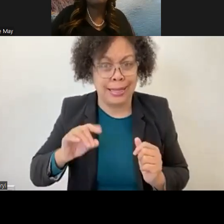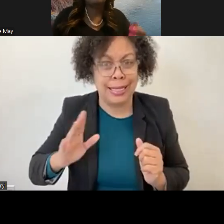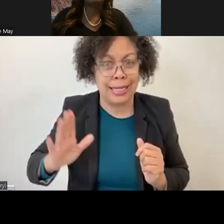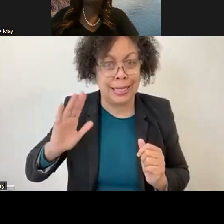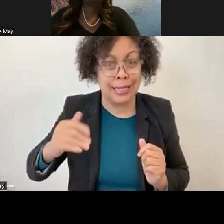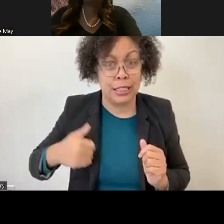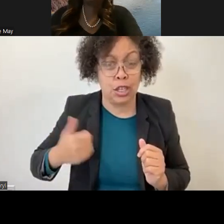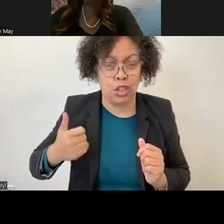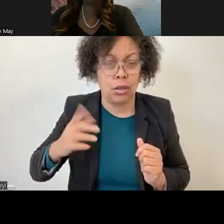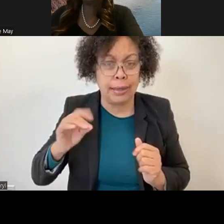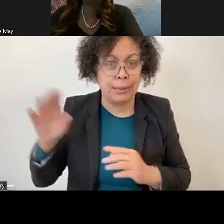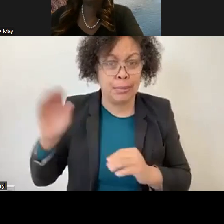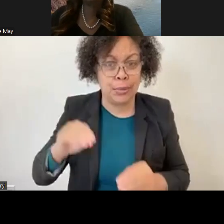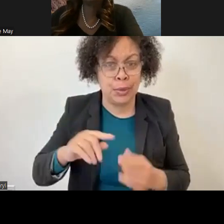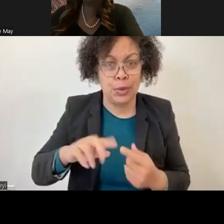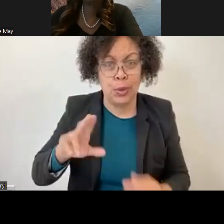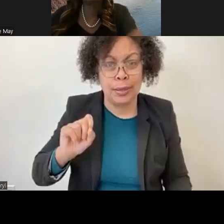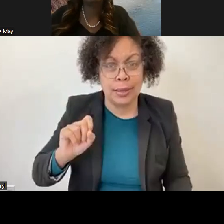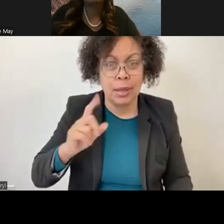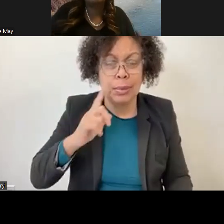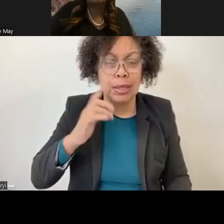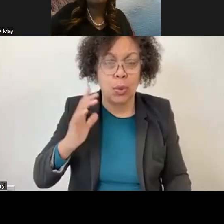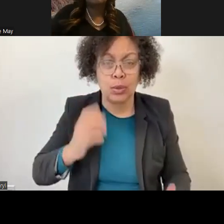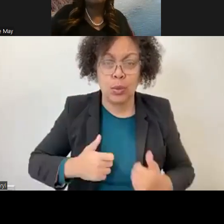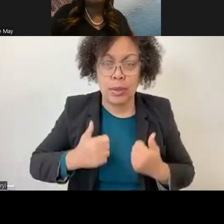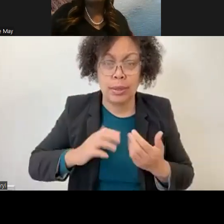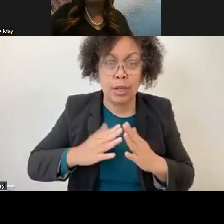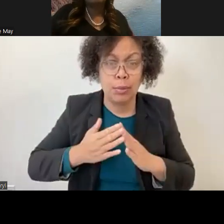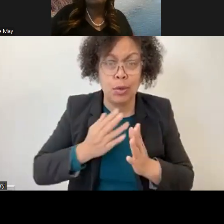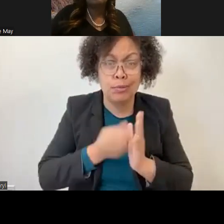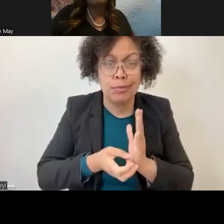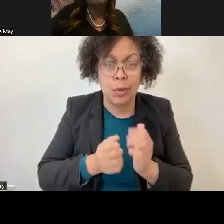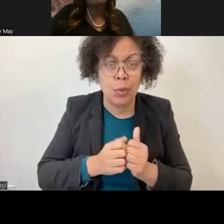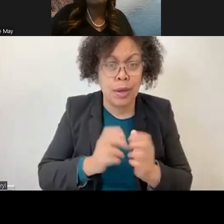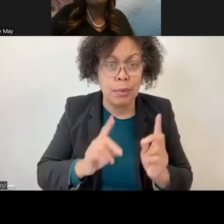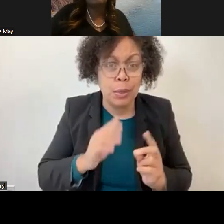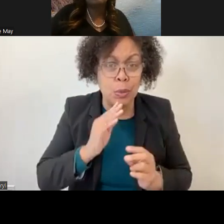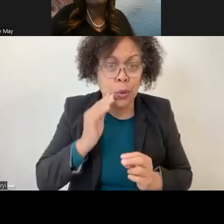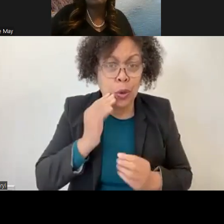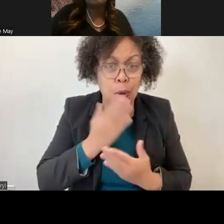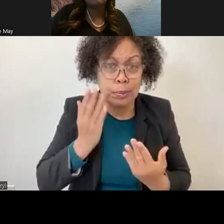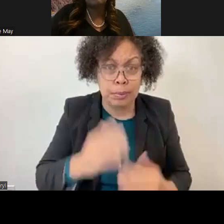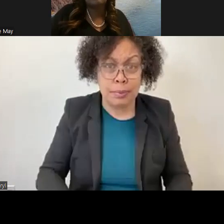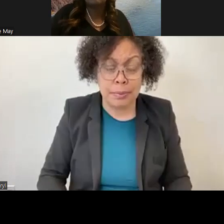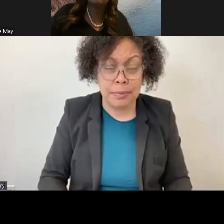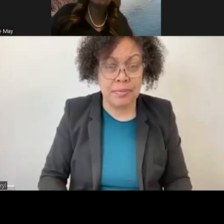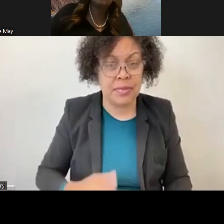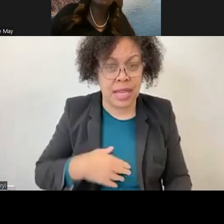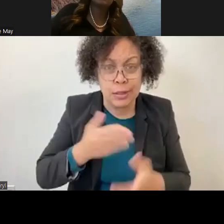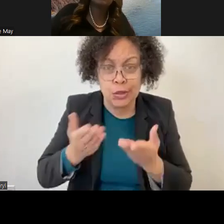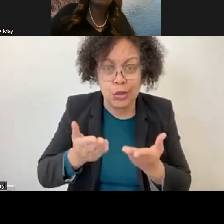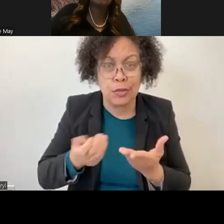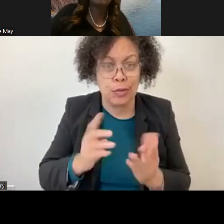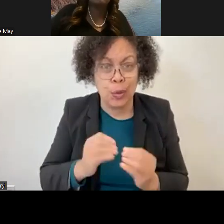I came to the States to live in community with homeless folks in a sort of a couple of organizations. And I did that